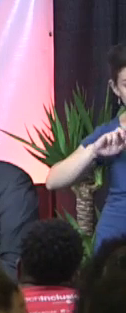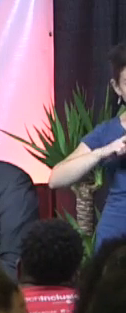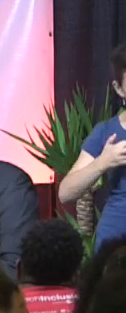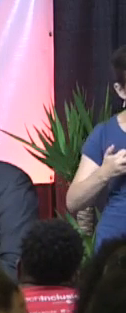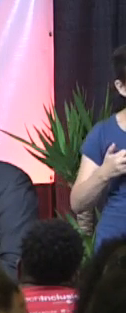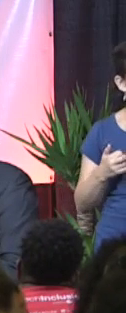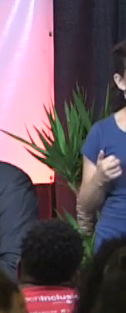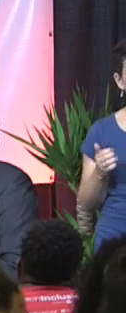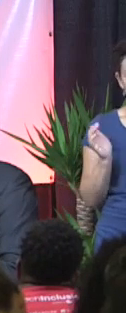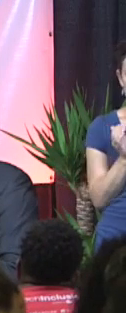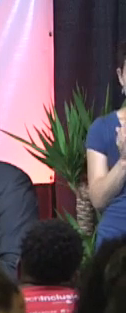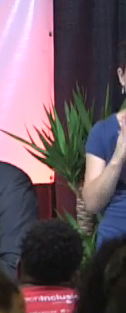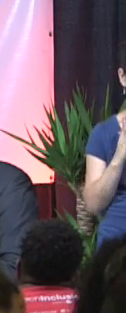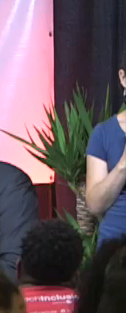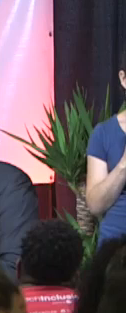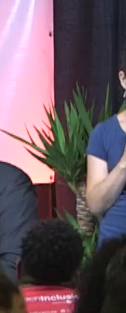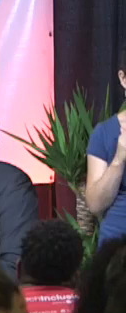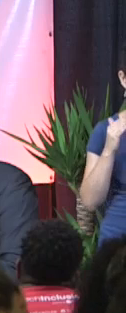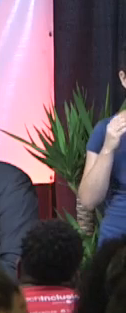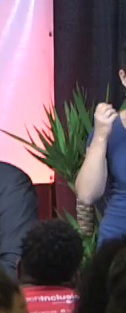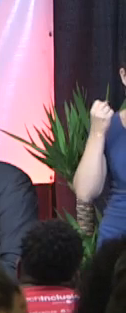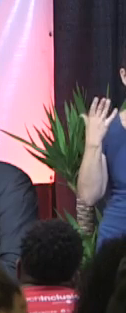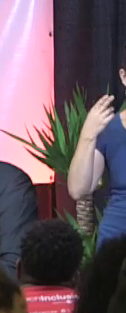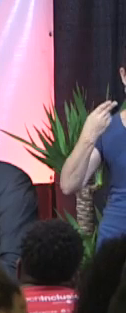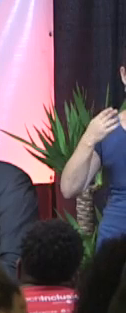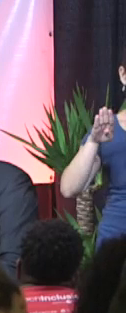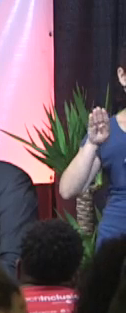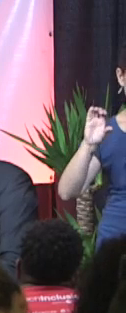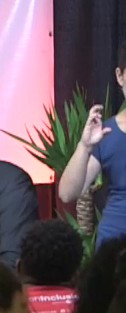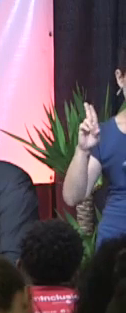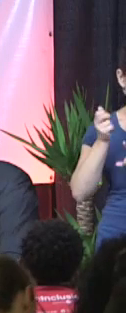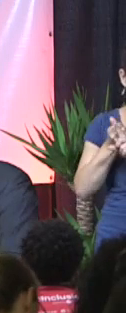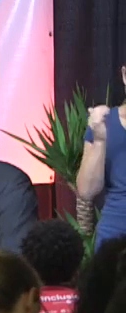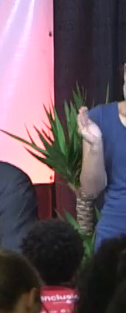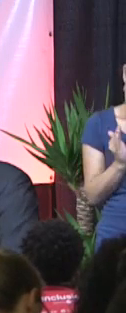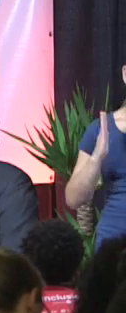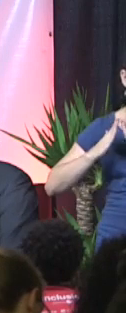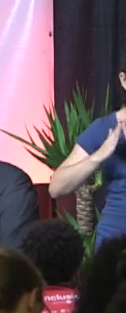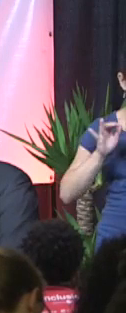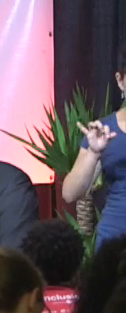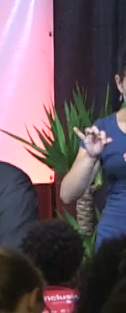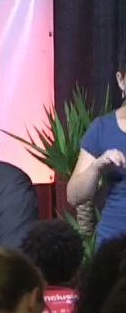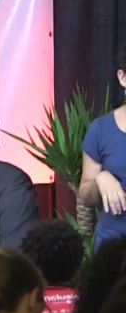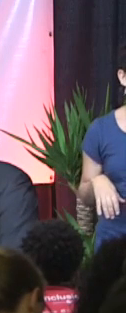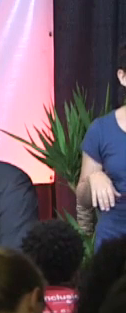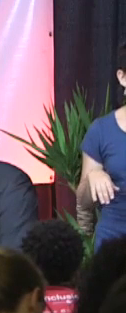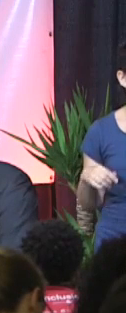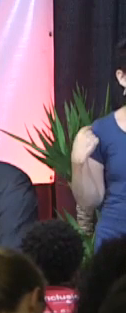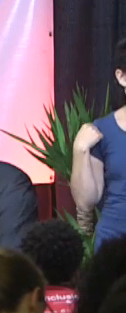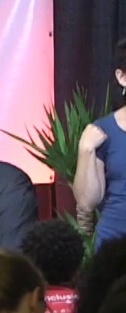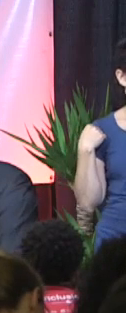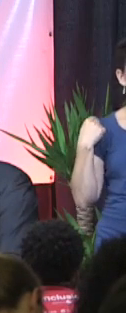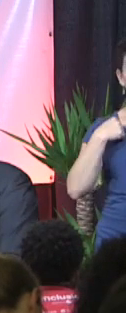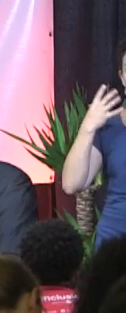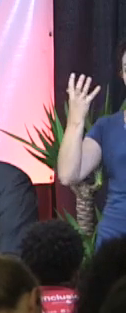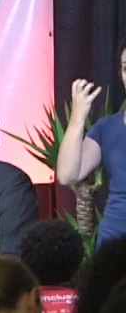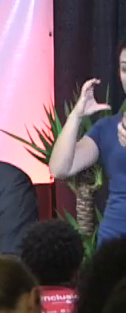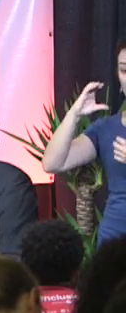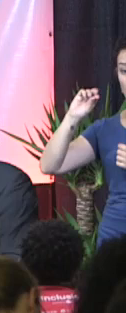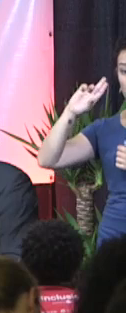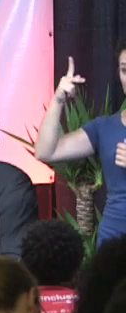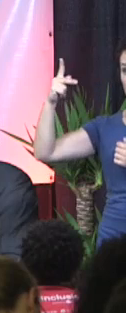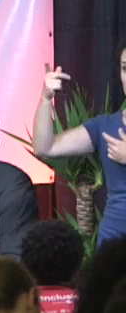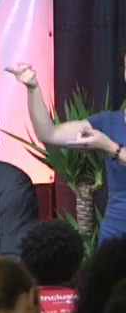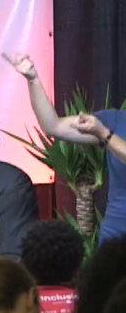is that we're in a small town, like a lot of HBCUs. And so when we're looking for corporate mentors to come into